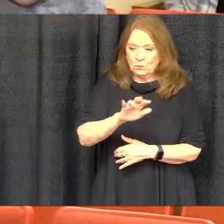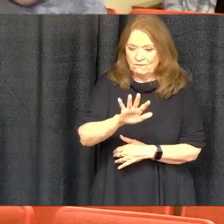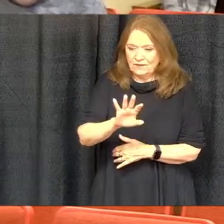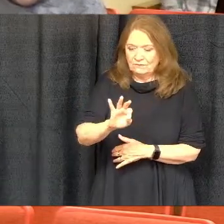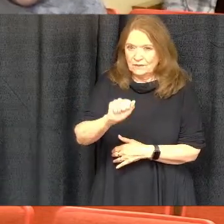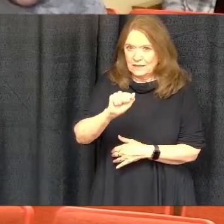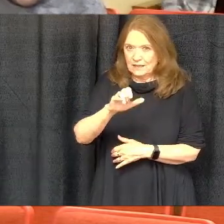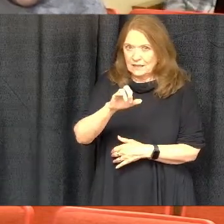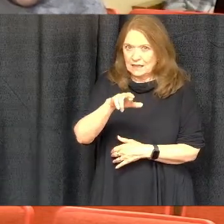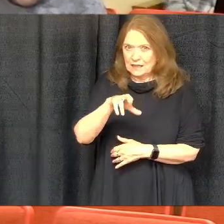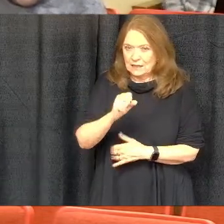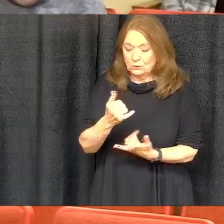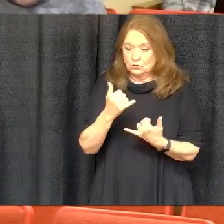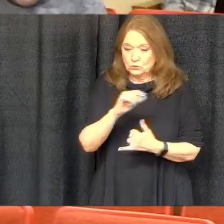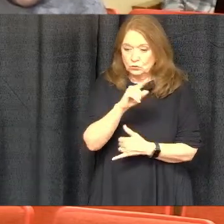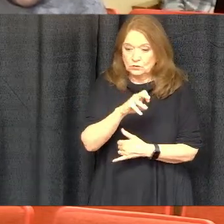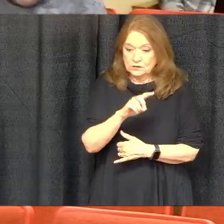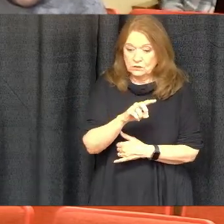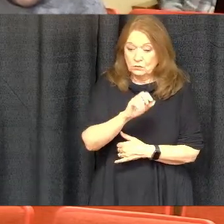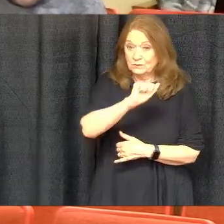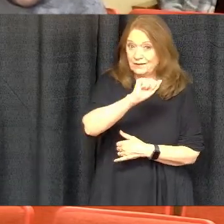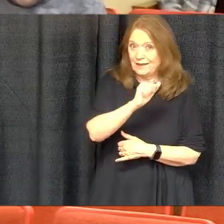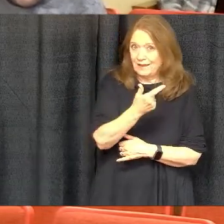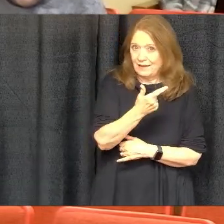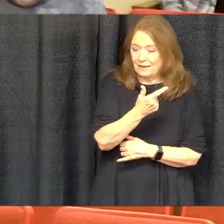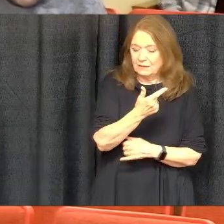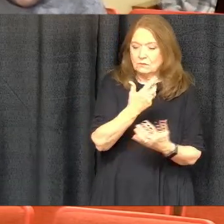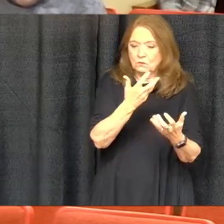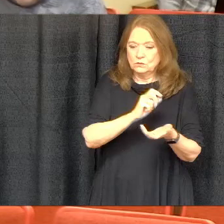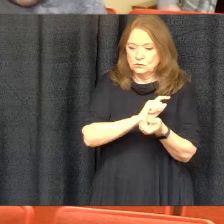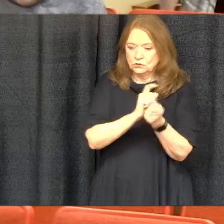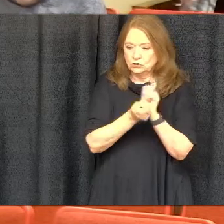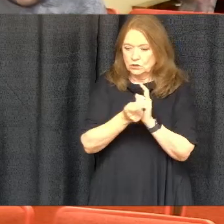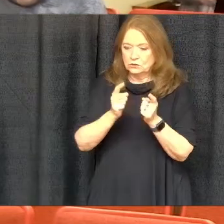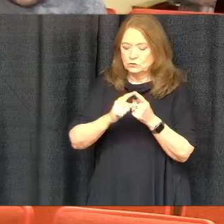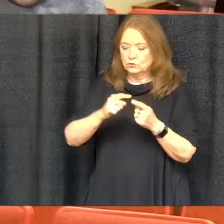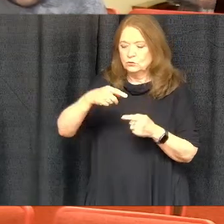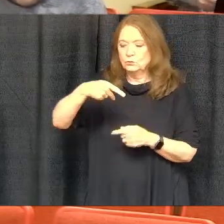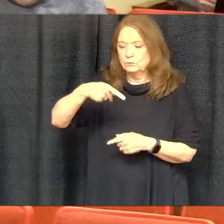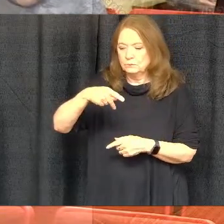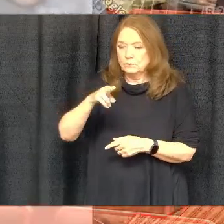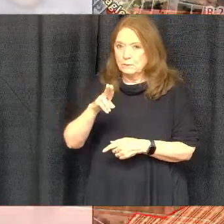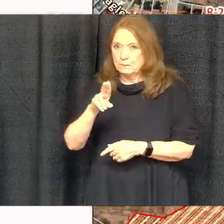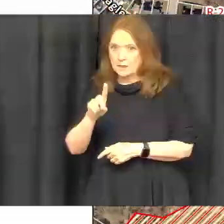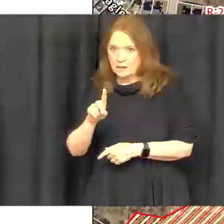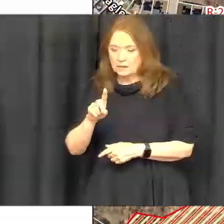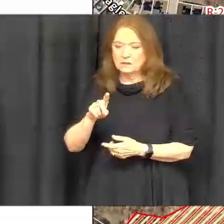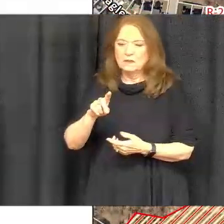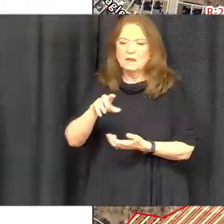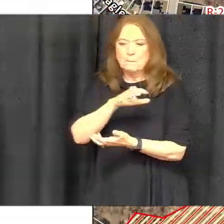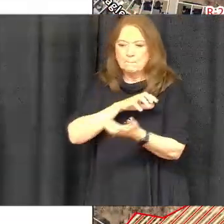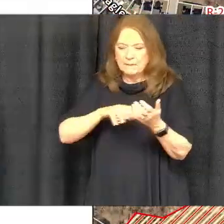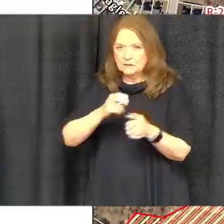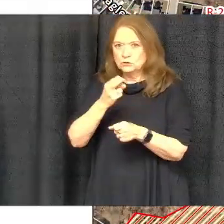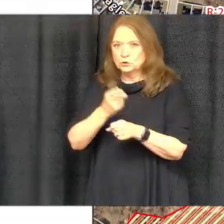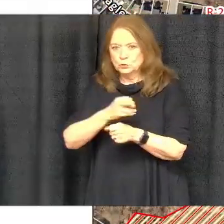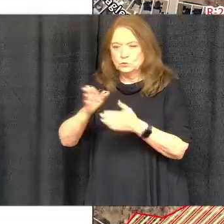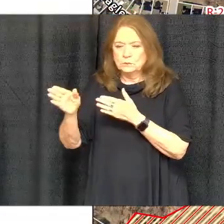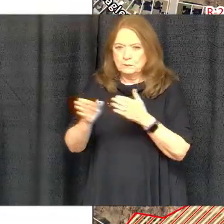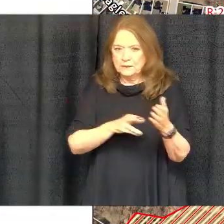83.59 acres, currently zoned ag, wishing to go to MXU PUD or mixed use planned unit development.